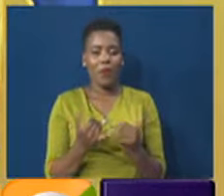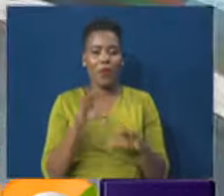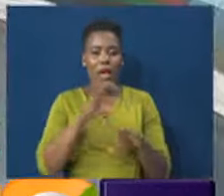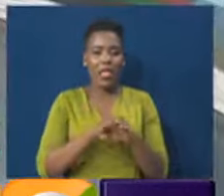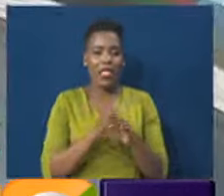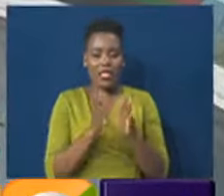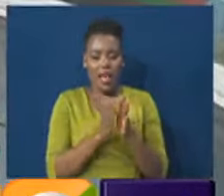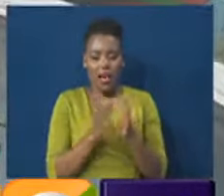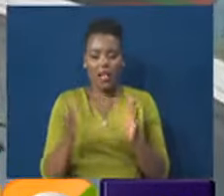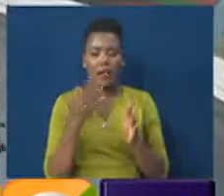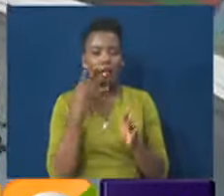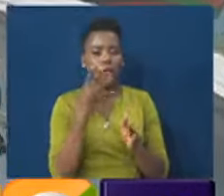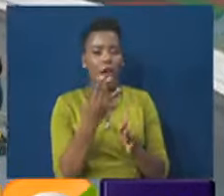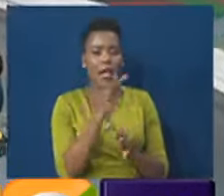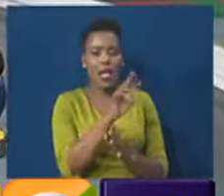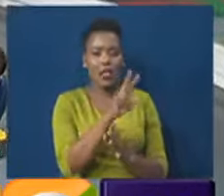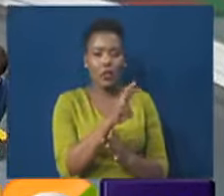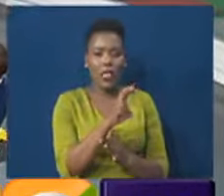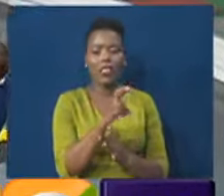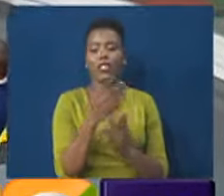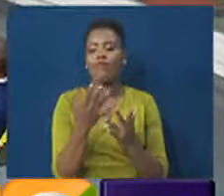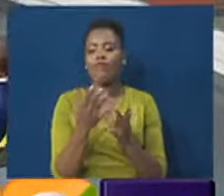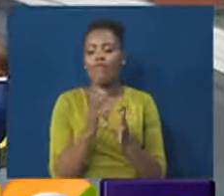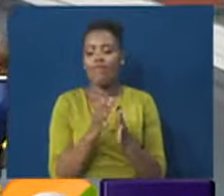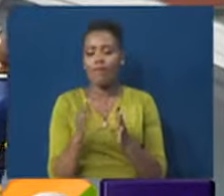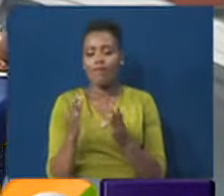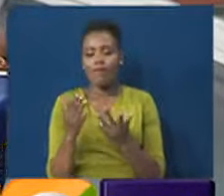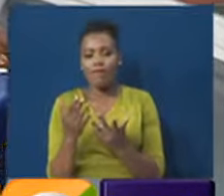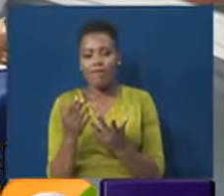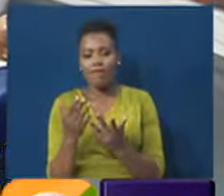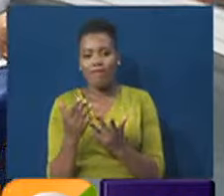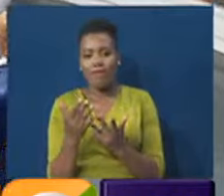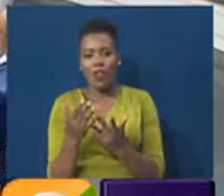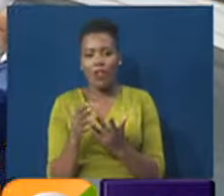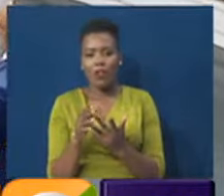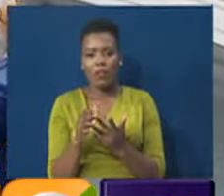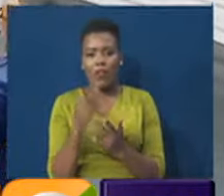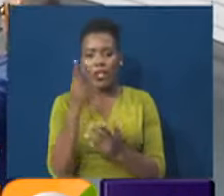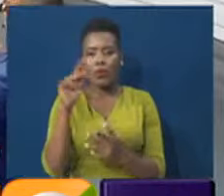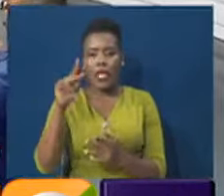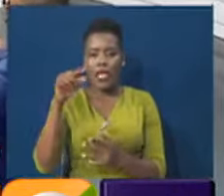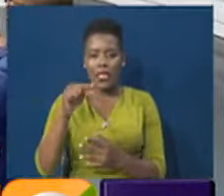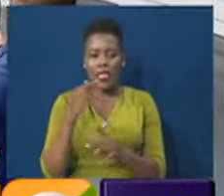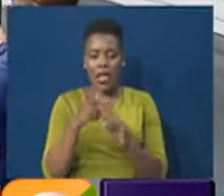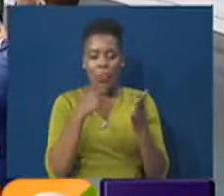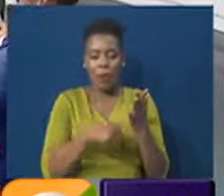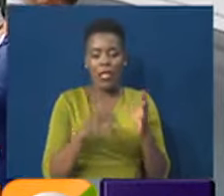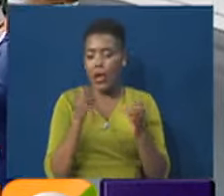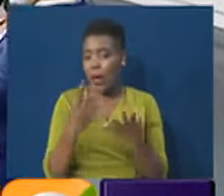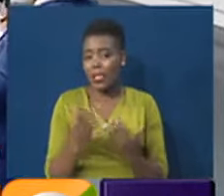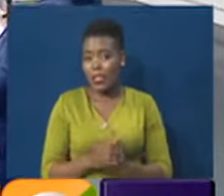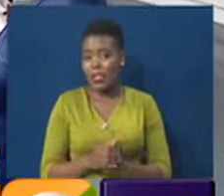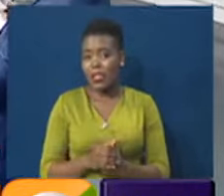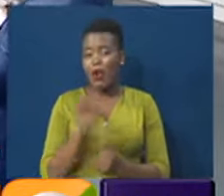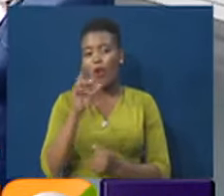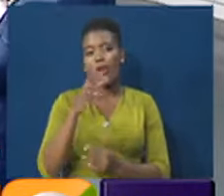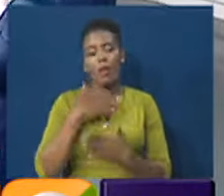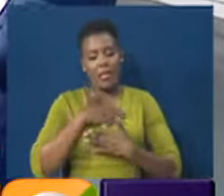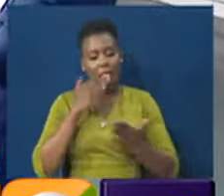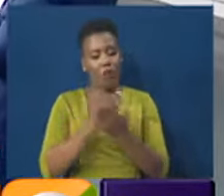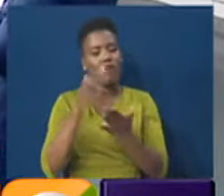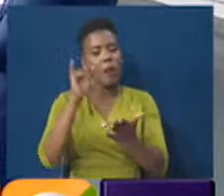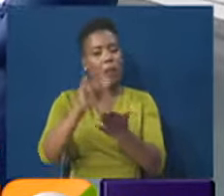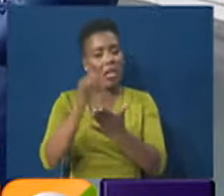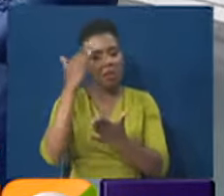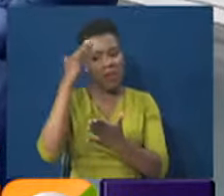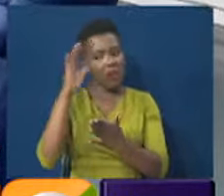420 shillings to 500 shillings plus for a 2 kilogram pack of sugar. A 2 kilogram pack. What is the price according to you? Well, I'm just saying, let us reconfirm that.